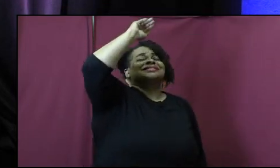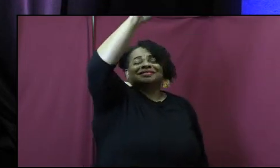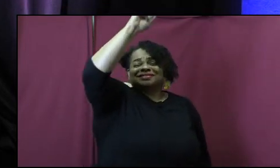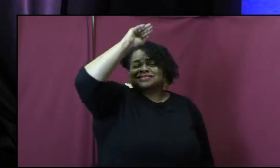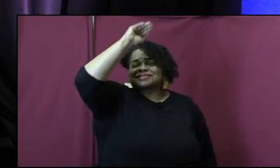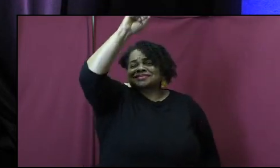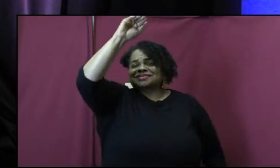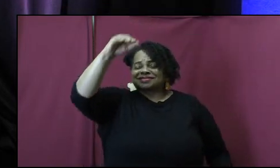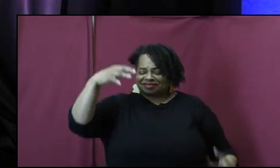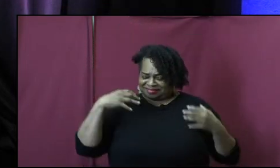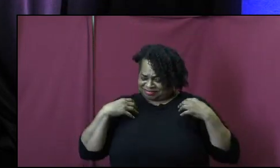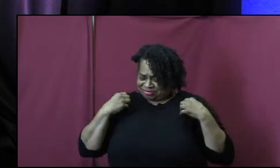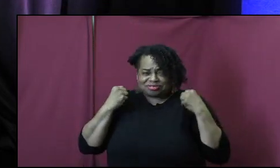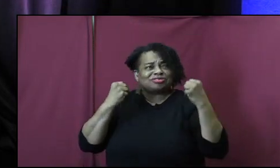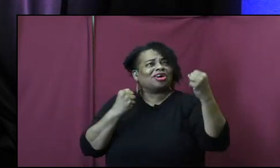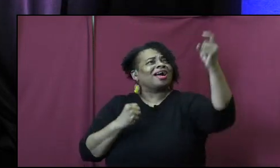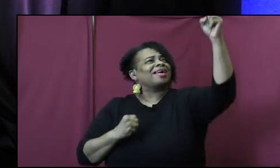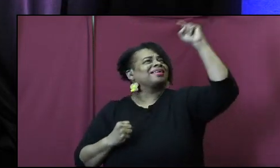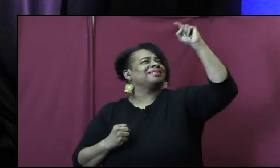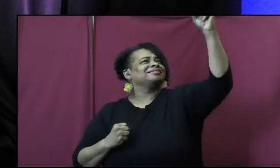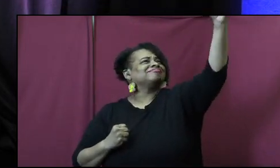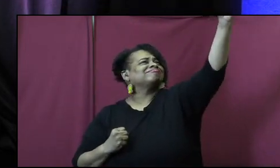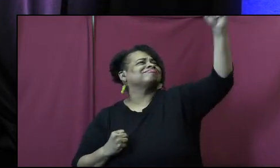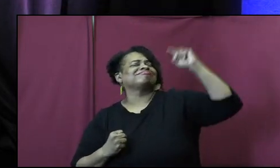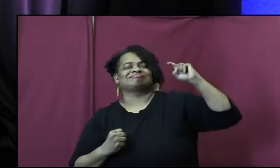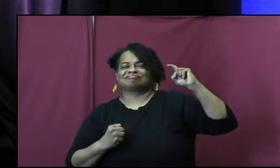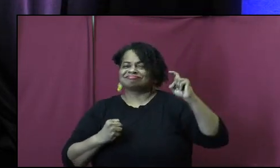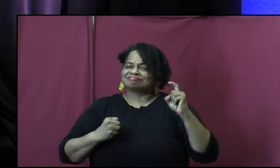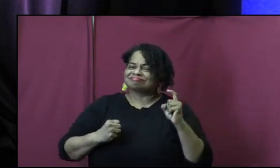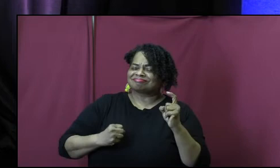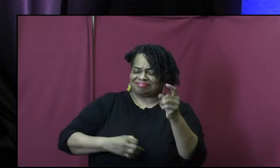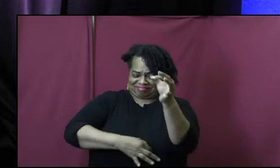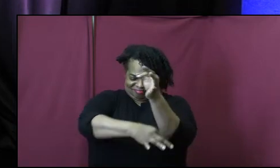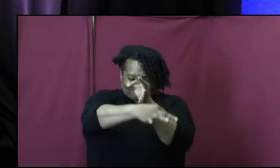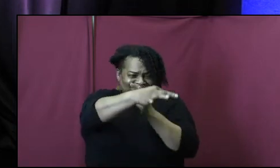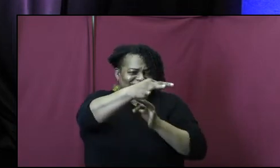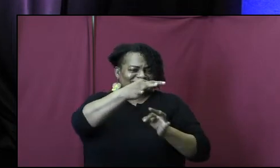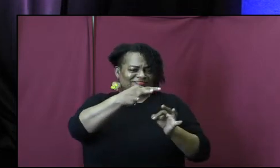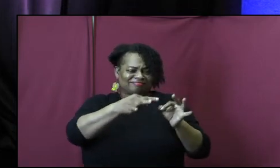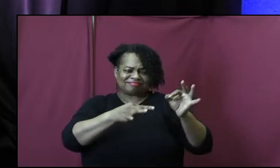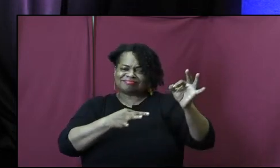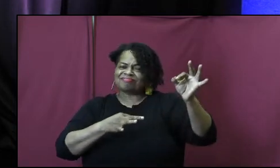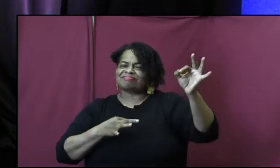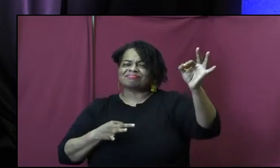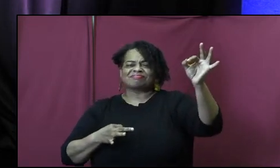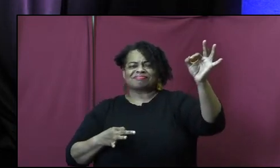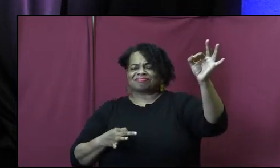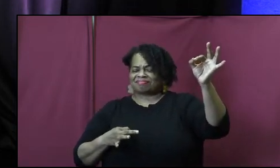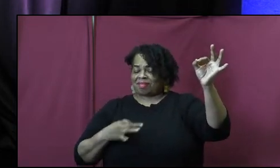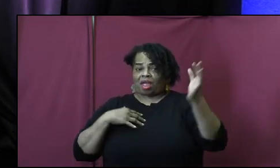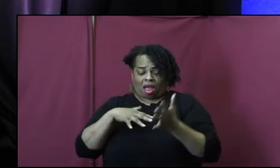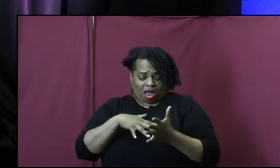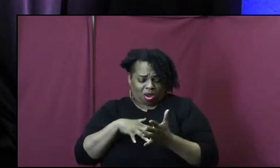would gladly take your joy for my weakness. Give me